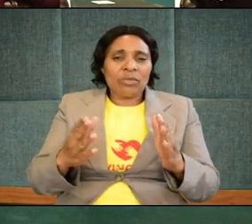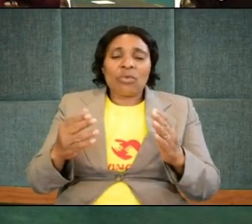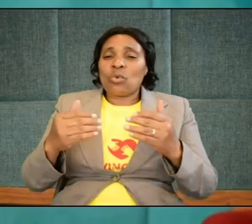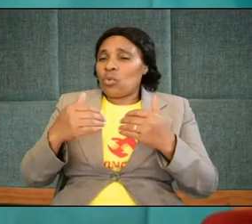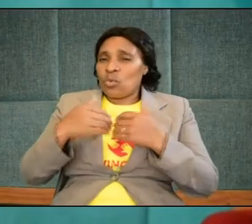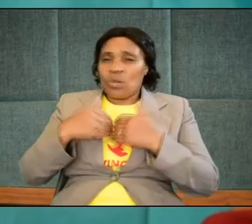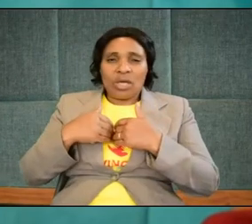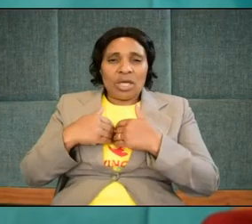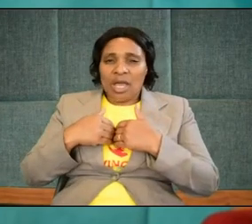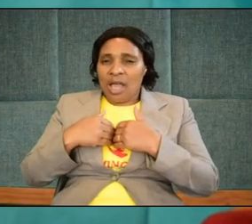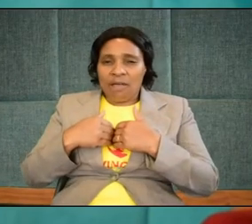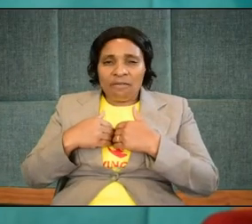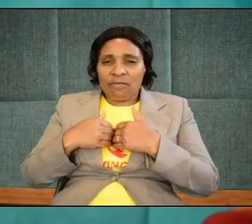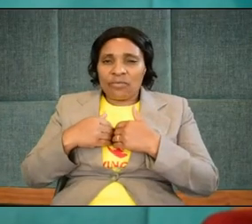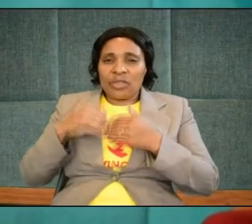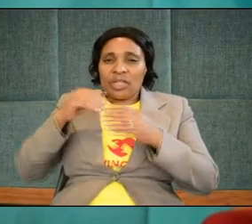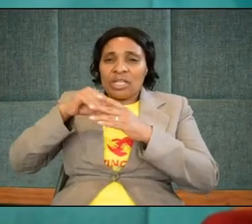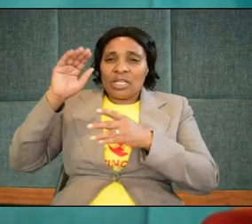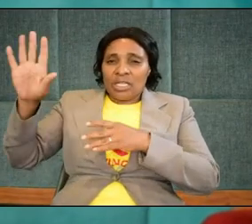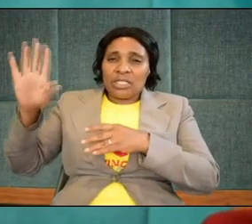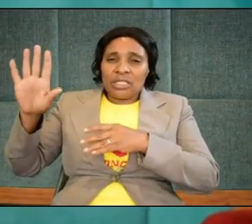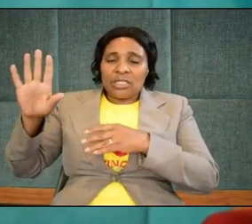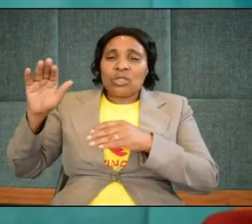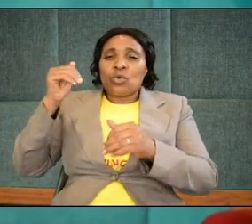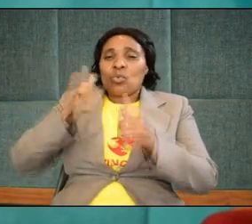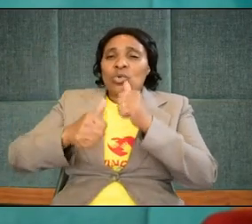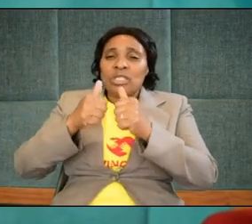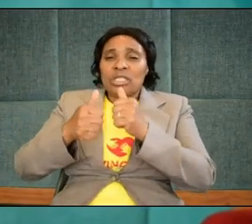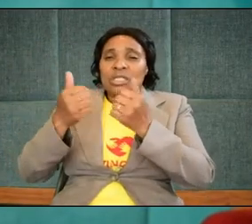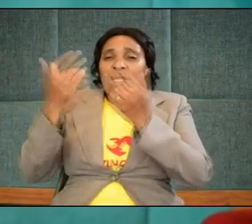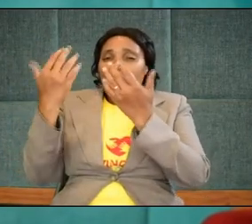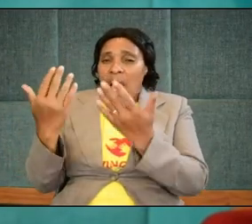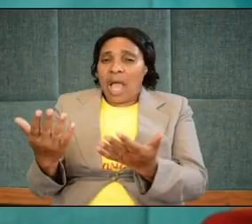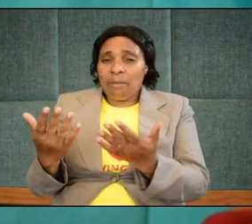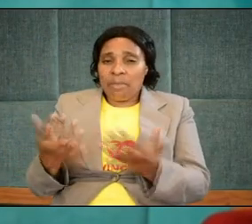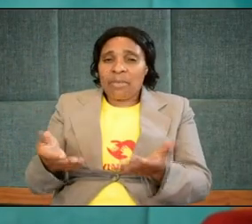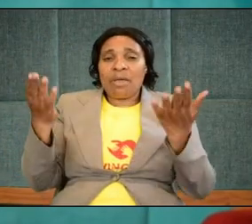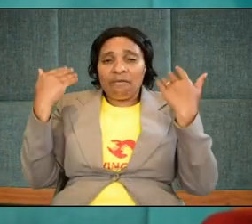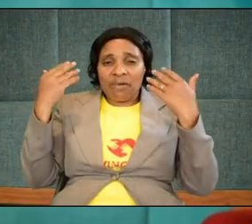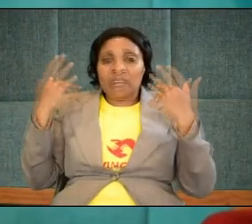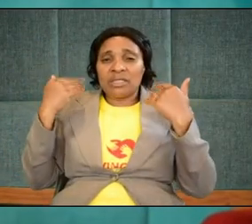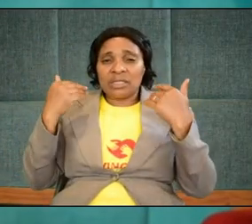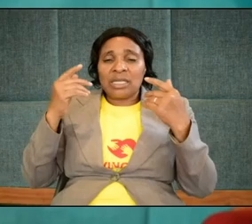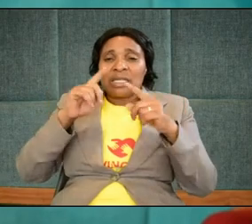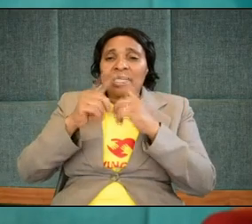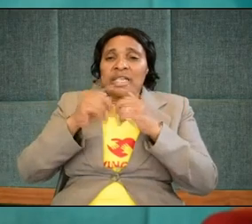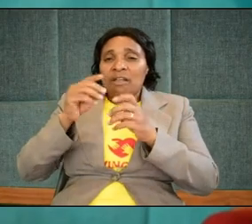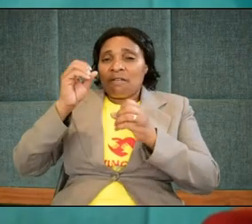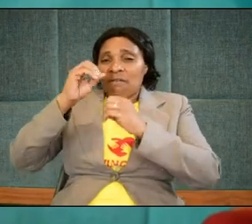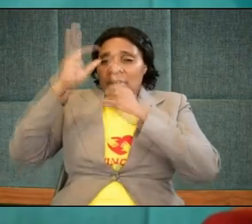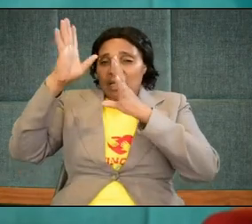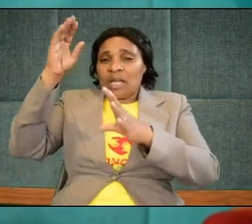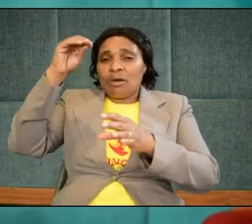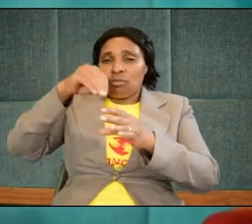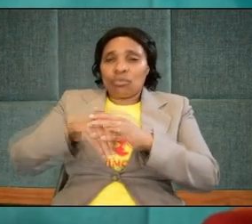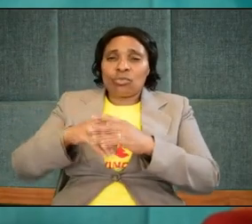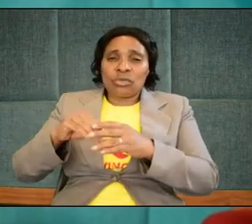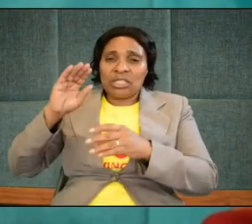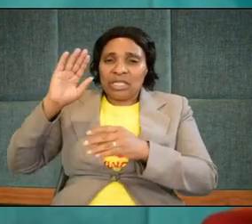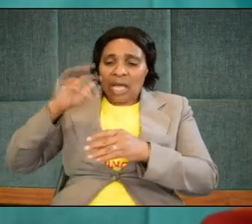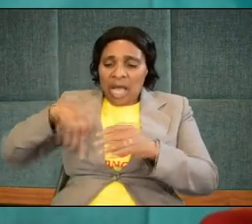anxiety for the future, but lean on his arm everlasting, availing, for the Father will bear up with us and our